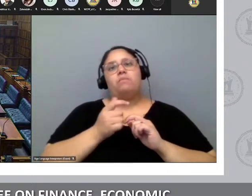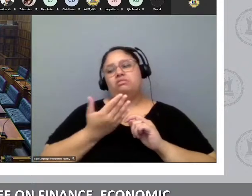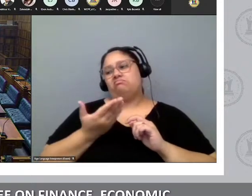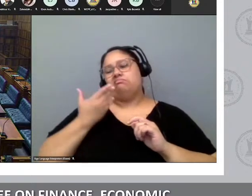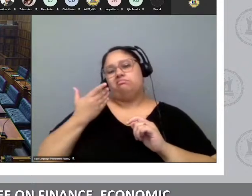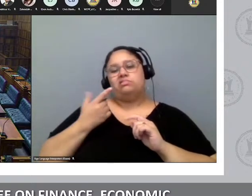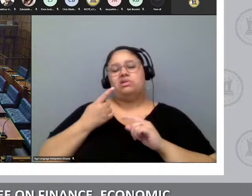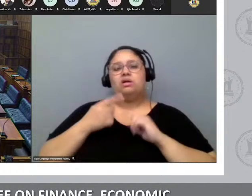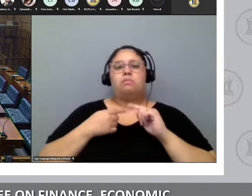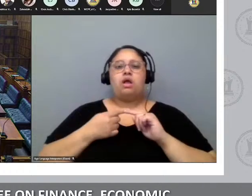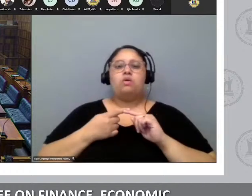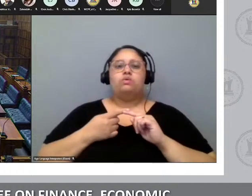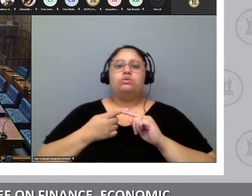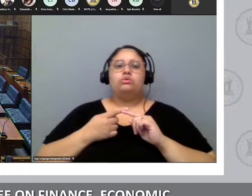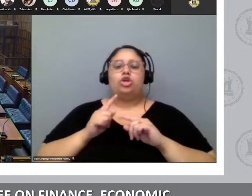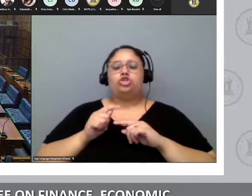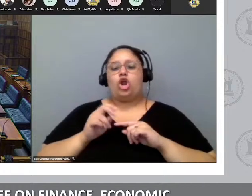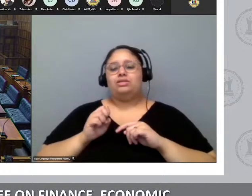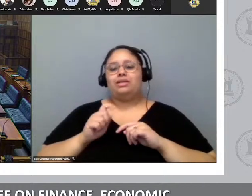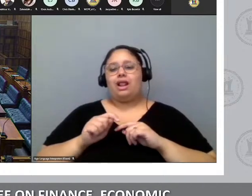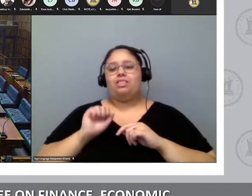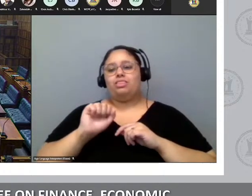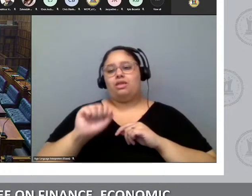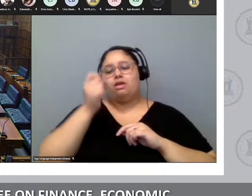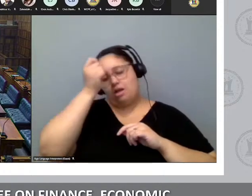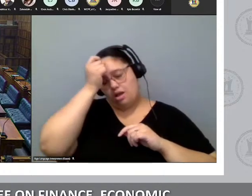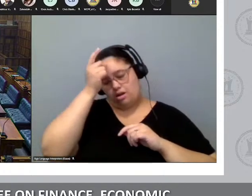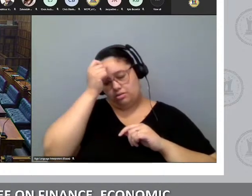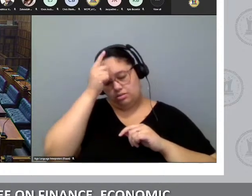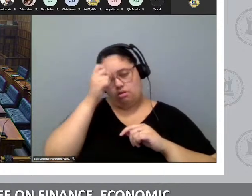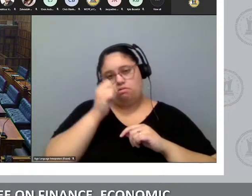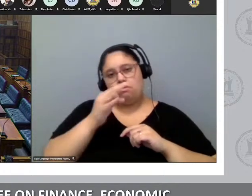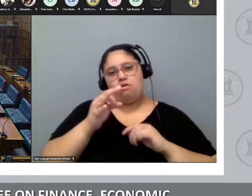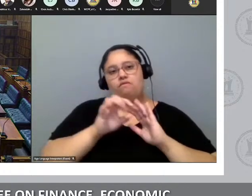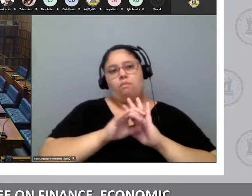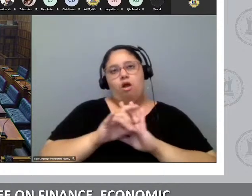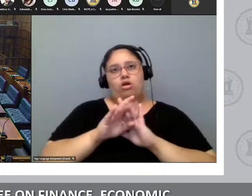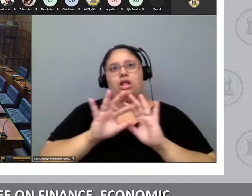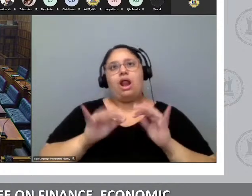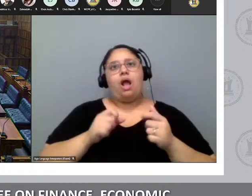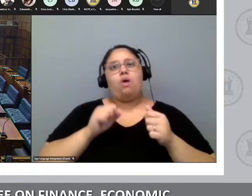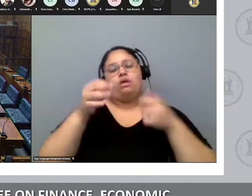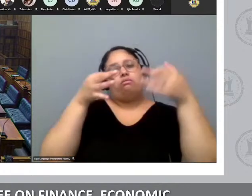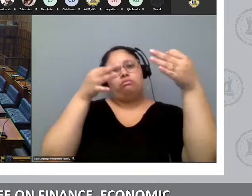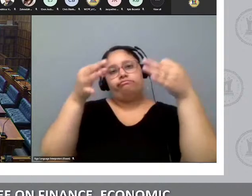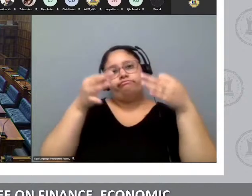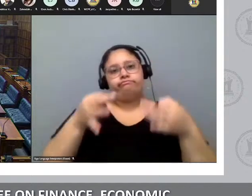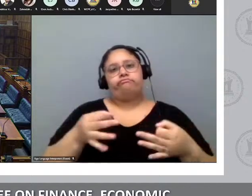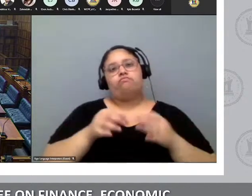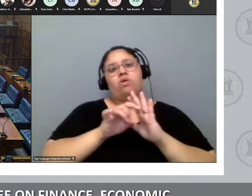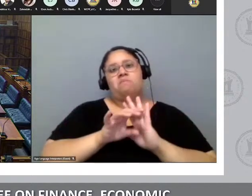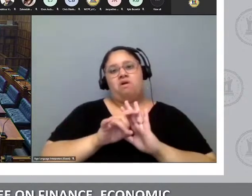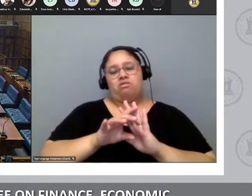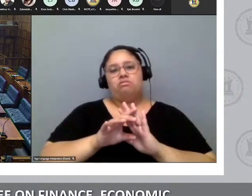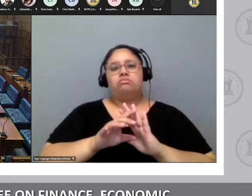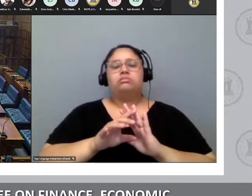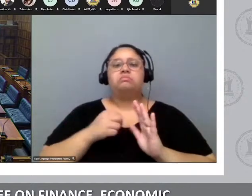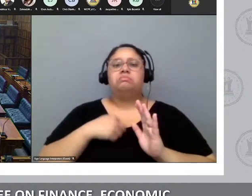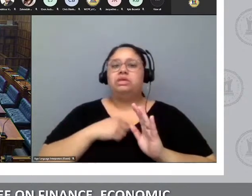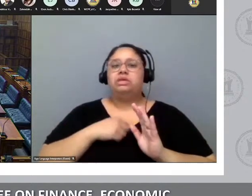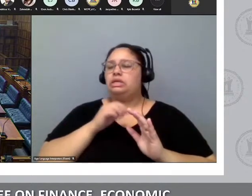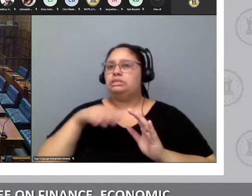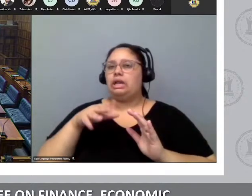about transnet's understanding of the market and how they Define the market um I didn't quite